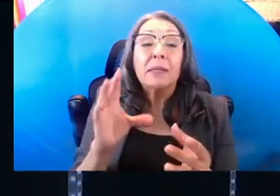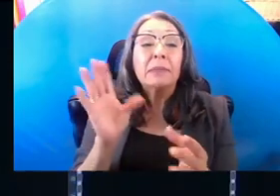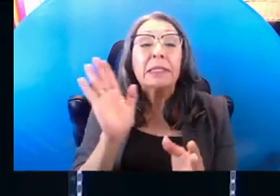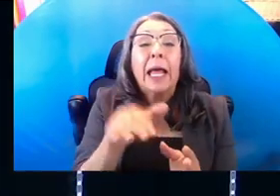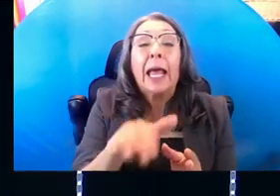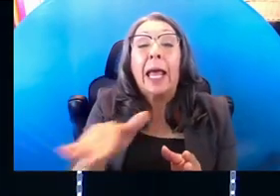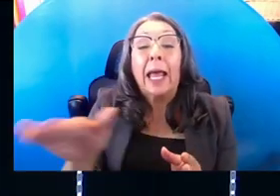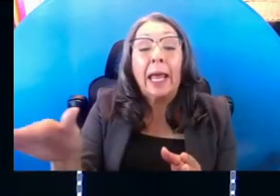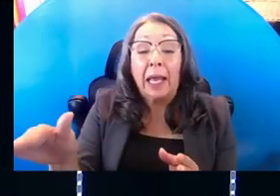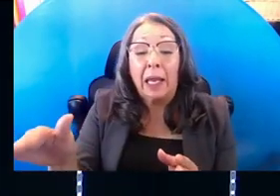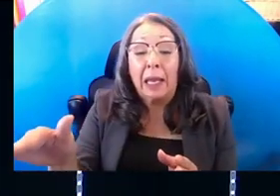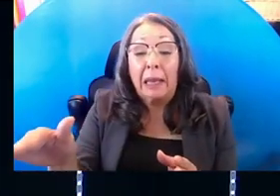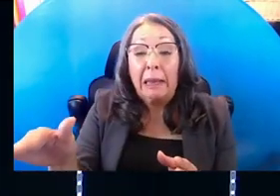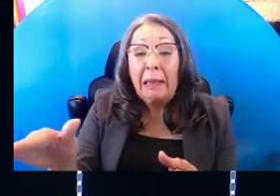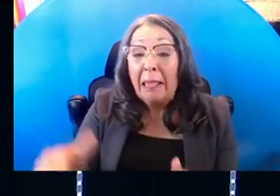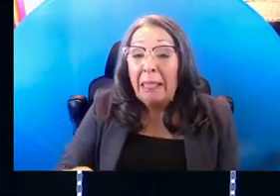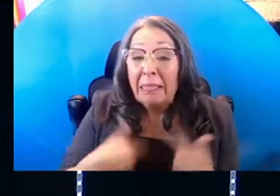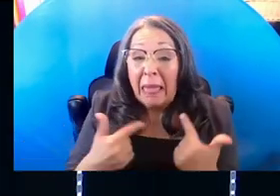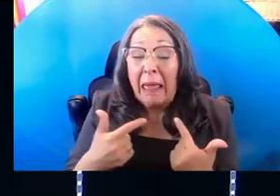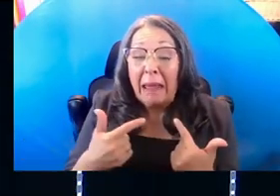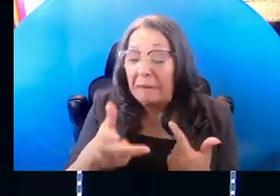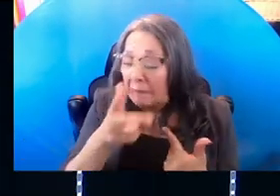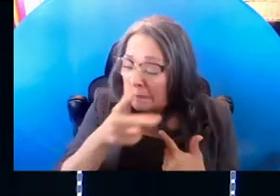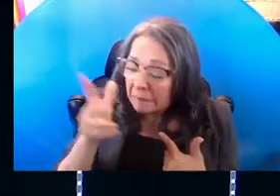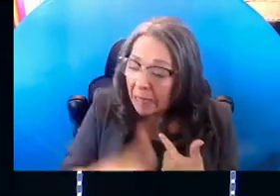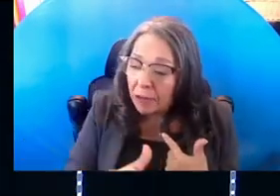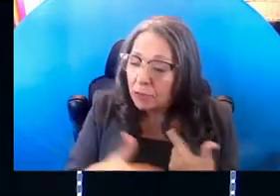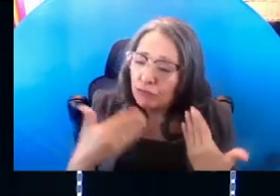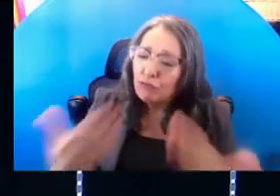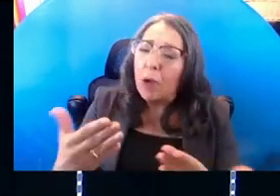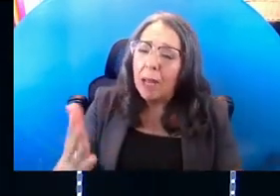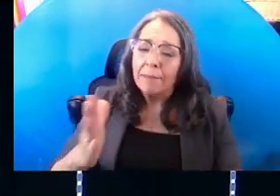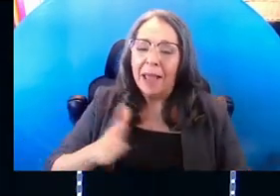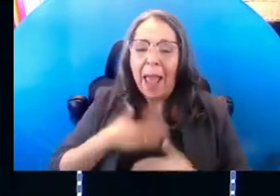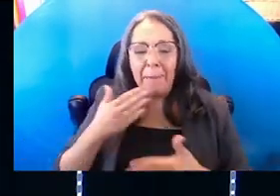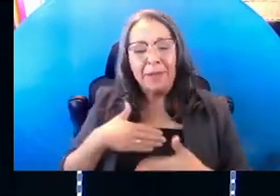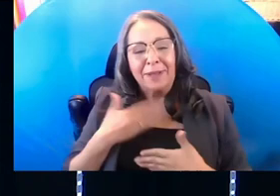hey, when life is crappy, be happy. You know what I mean?